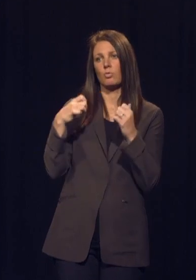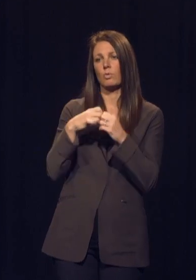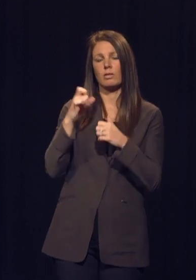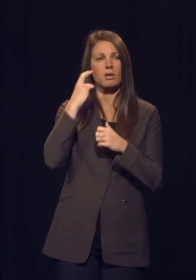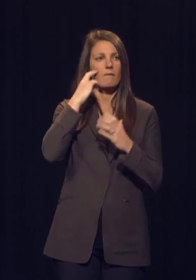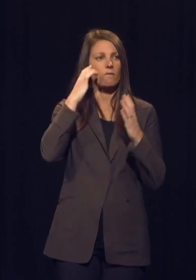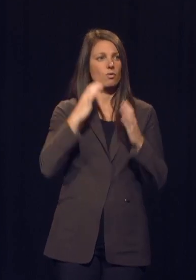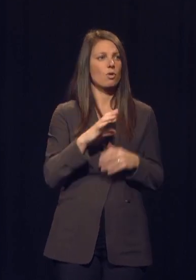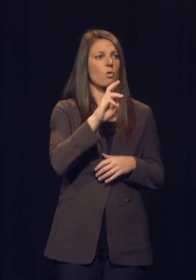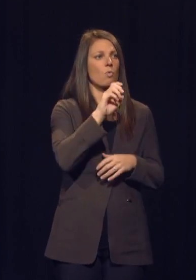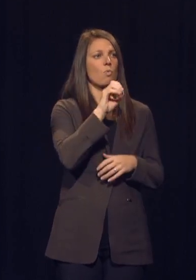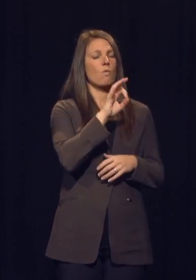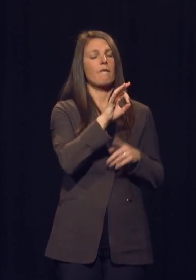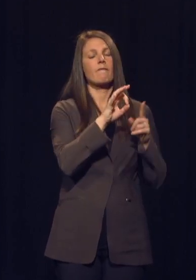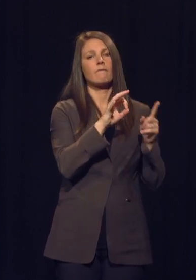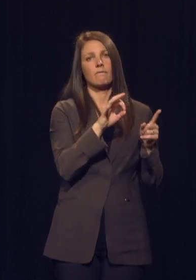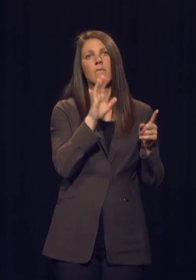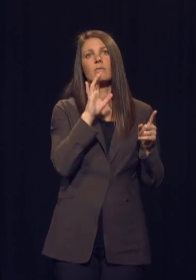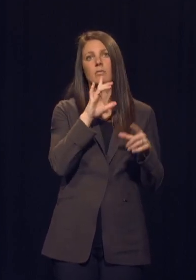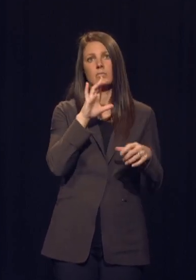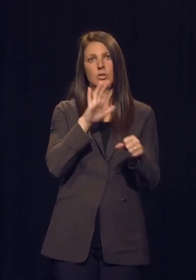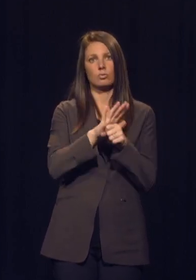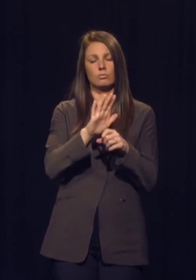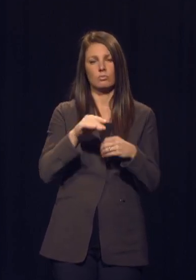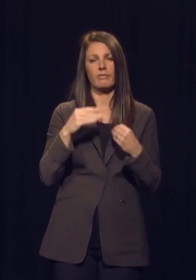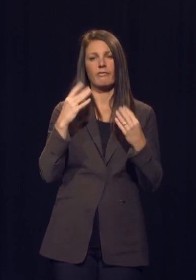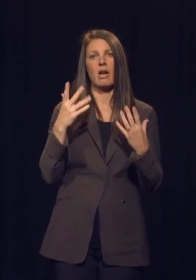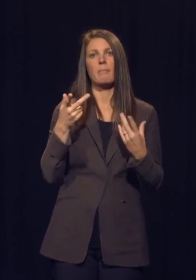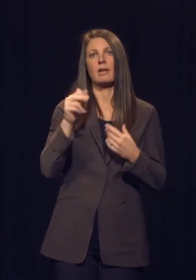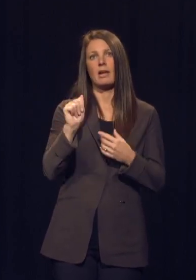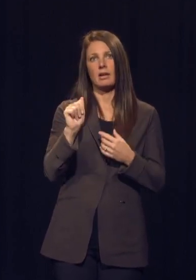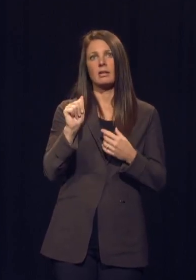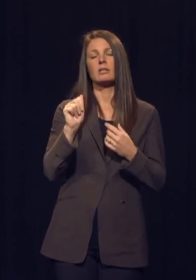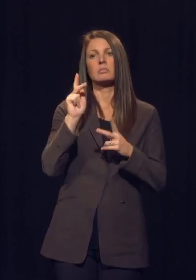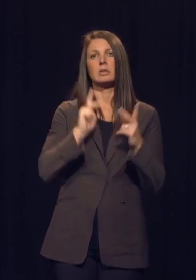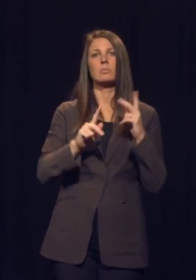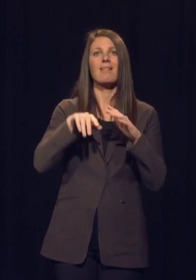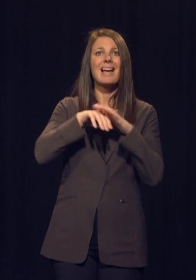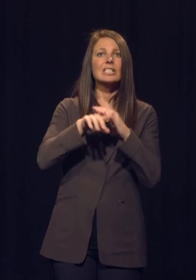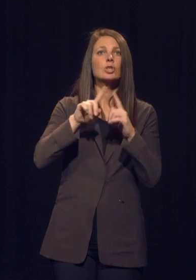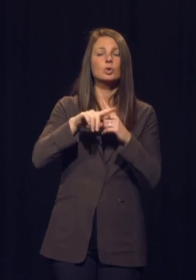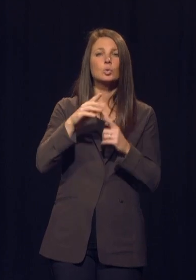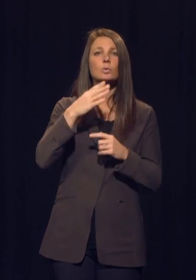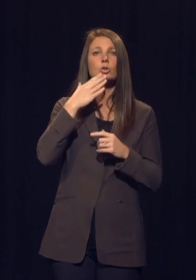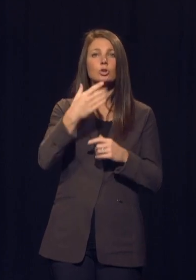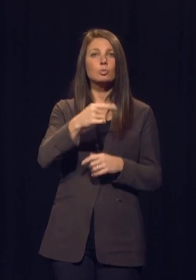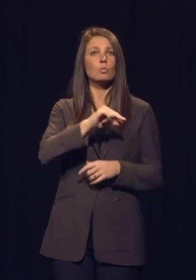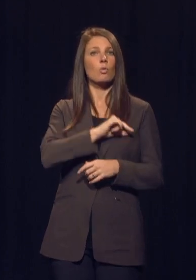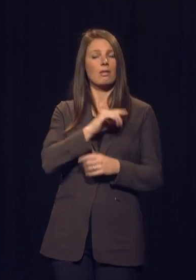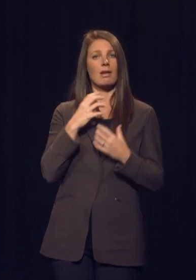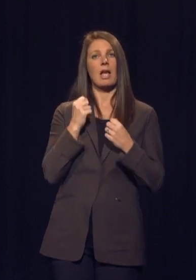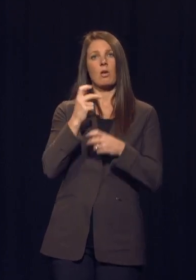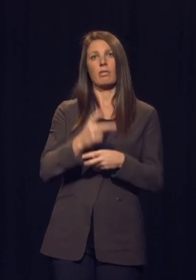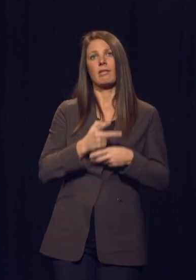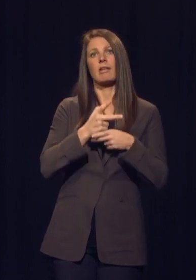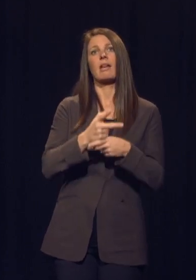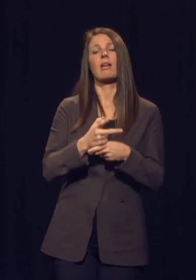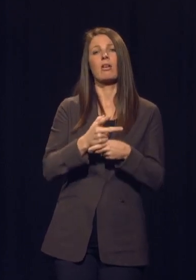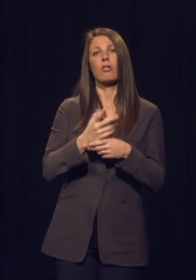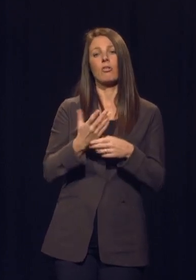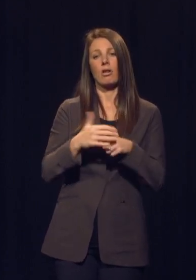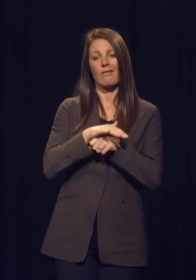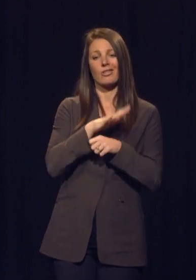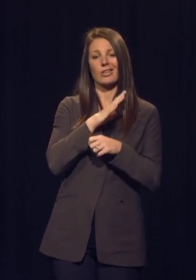governor, Governor Wolf, is committed to providing Pennsylvanians with access to quality health care coverage while fostering a